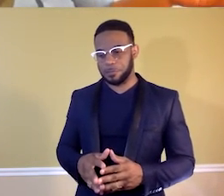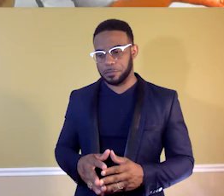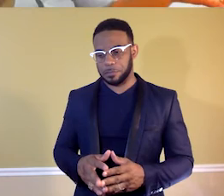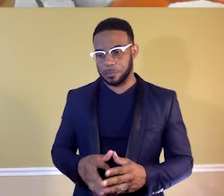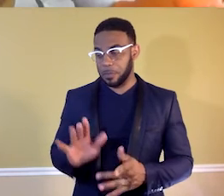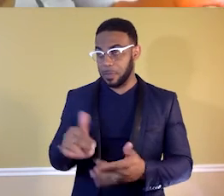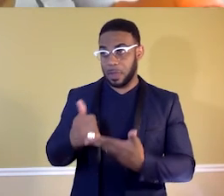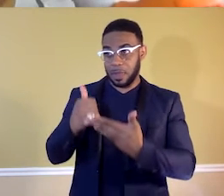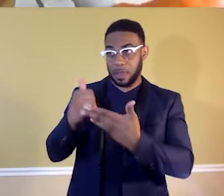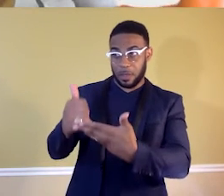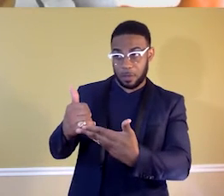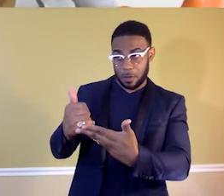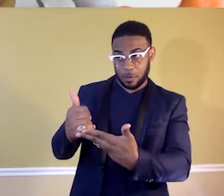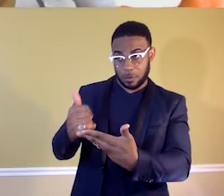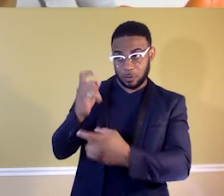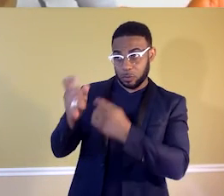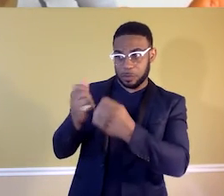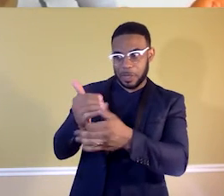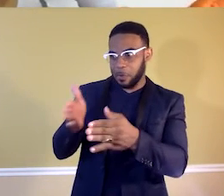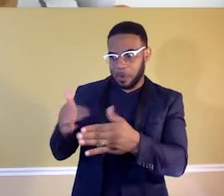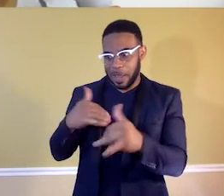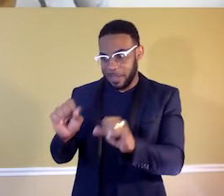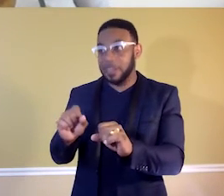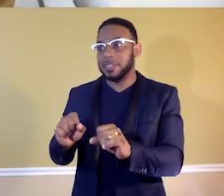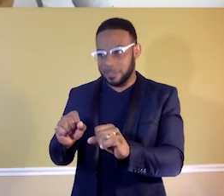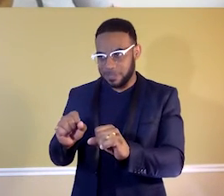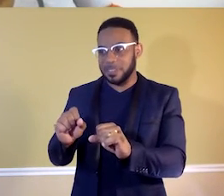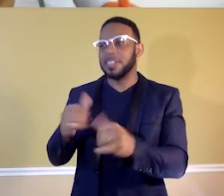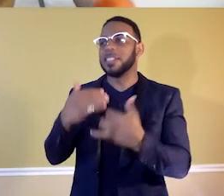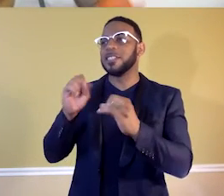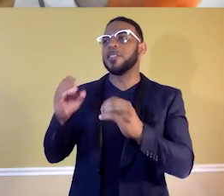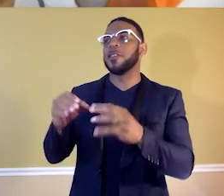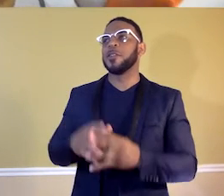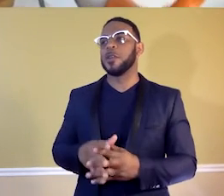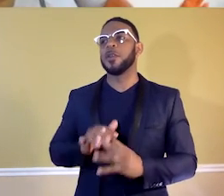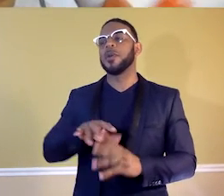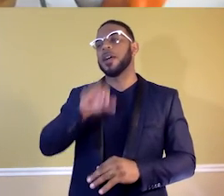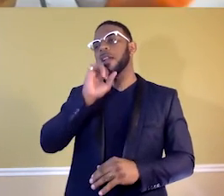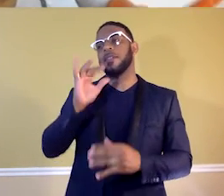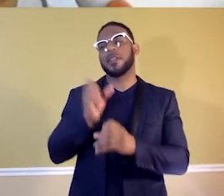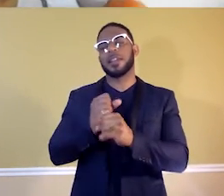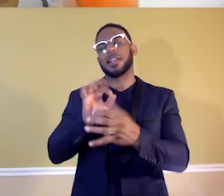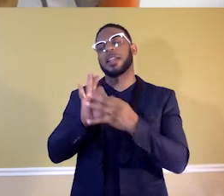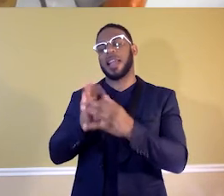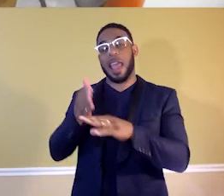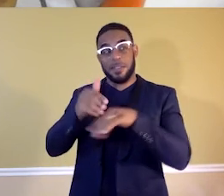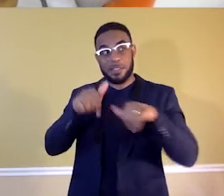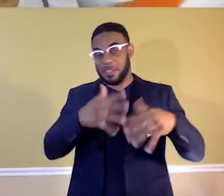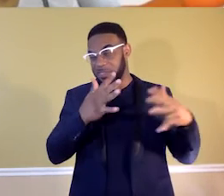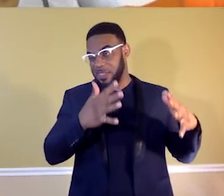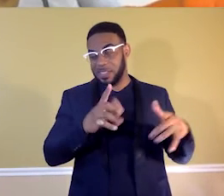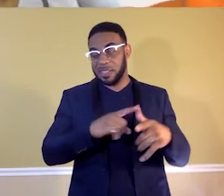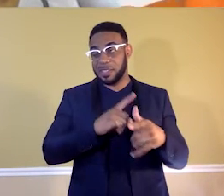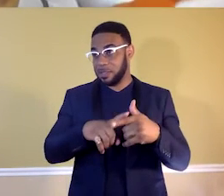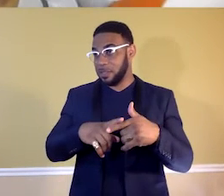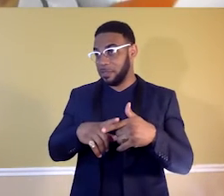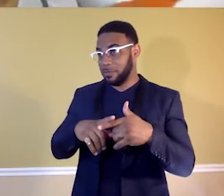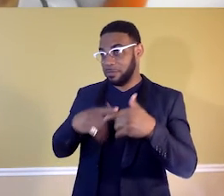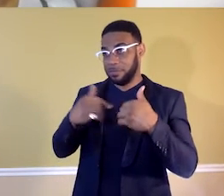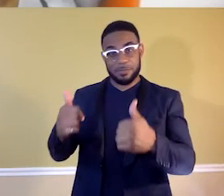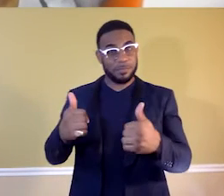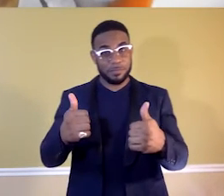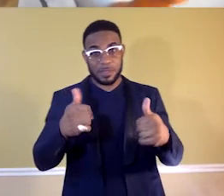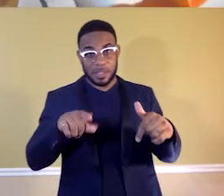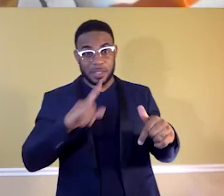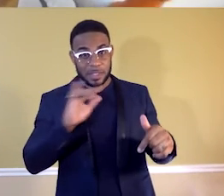in helping contribute any way that I can. So we will definitely connect after this. And there you go. This